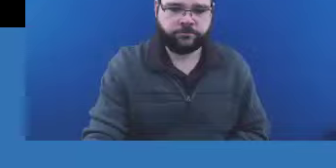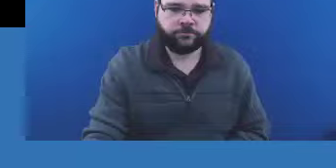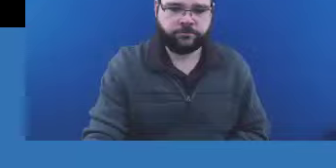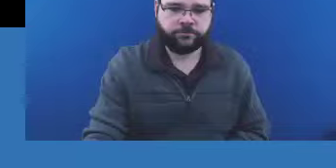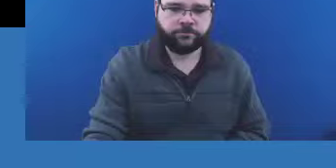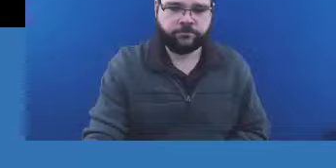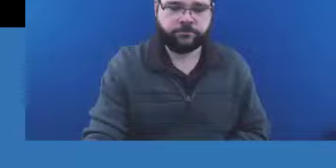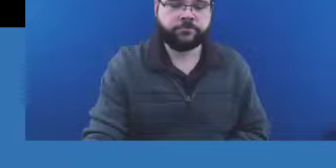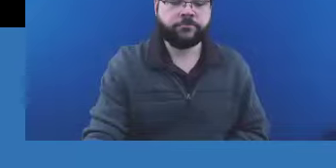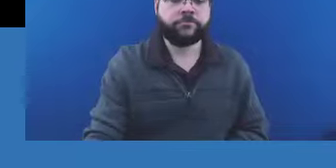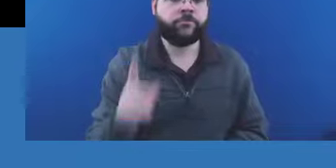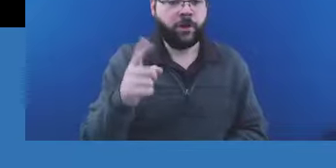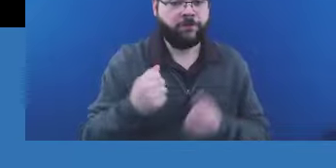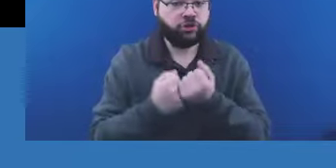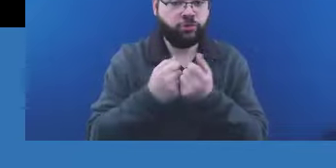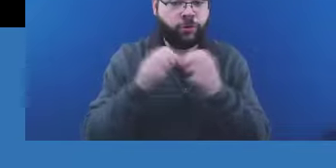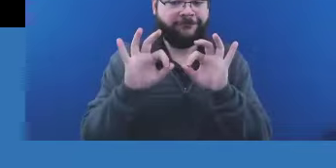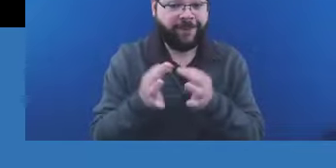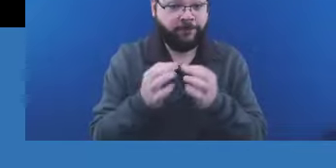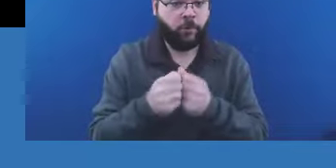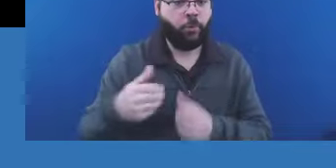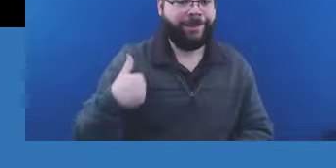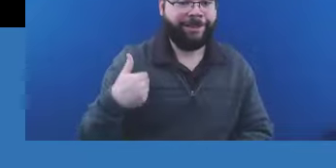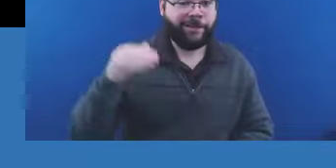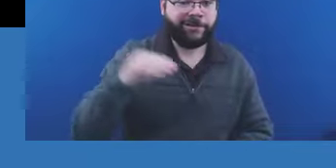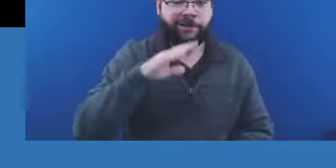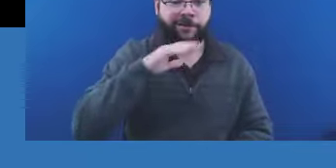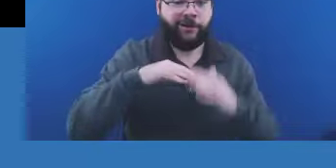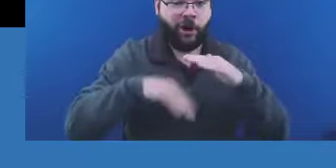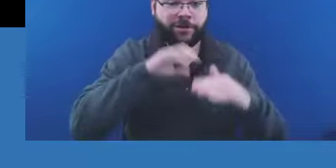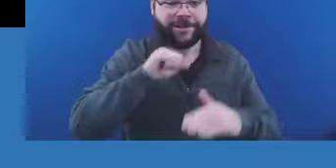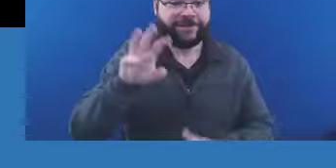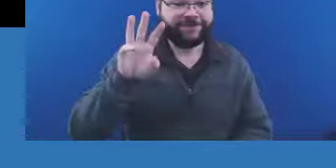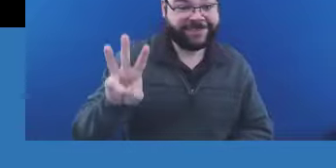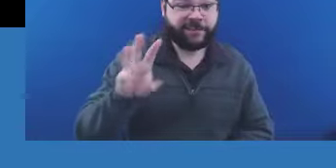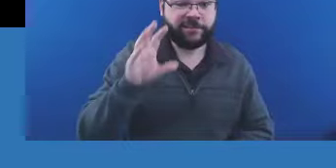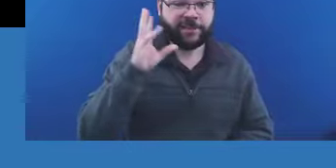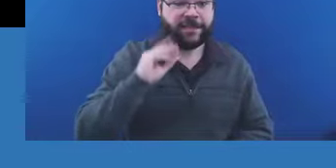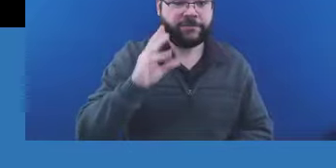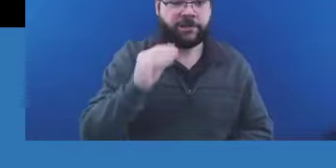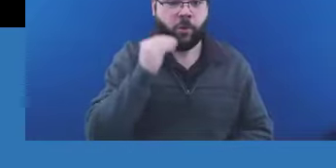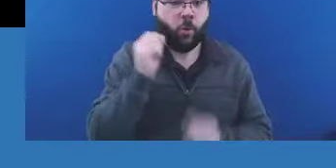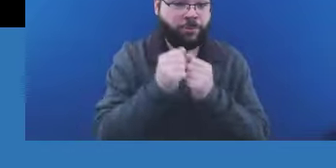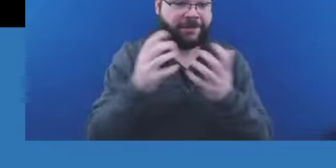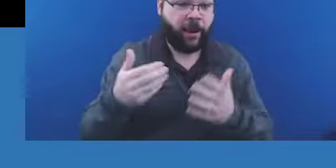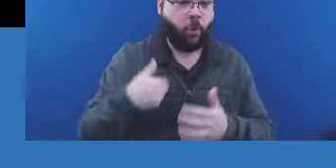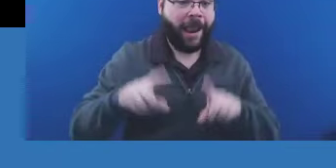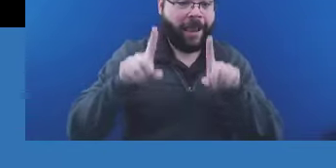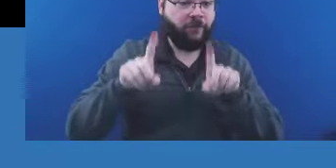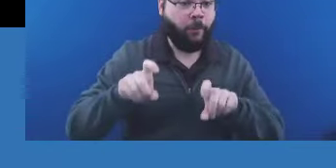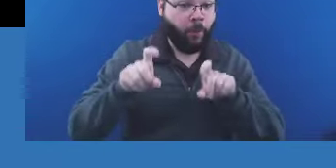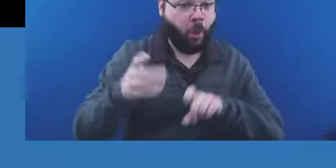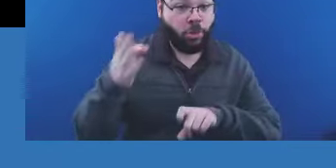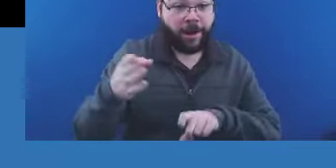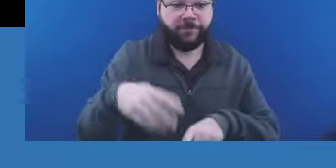So again, have you supported families with young children under age 6 experiencing homelessness? We have a poll up. If you can mark yes or